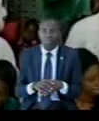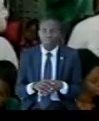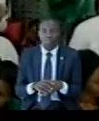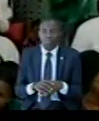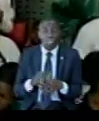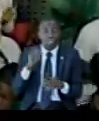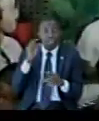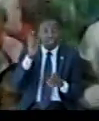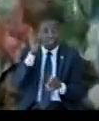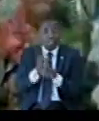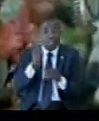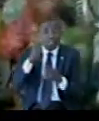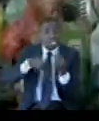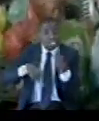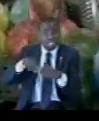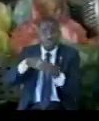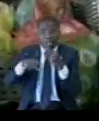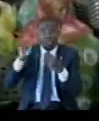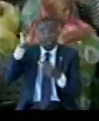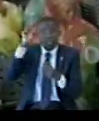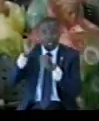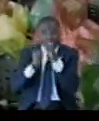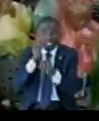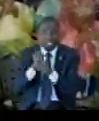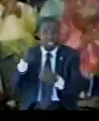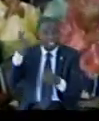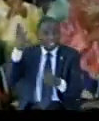Just about a year ago,